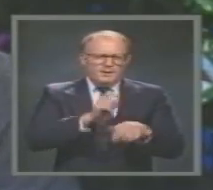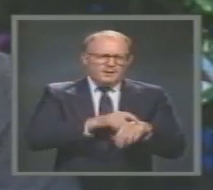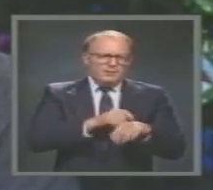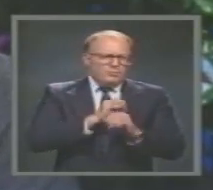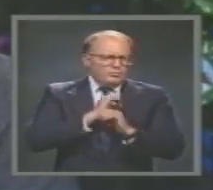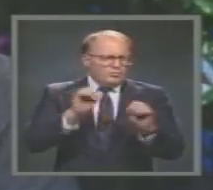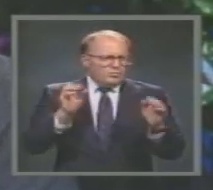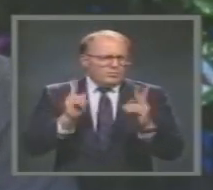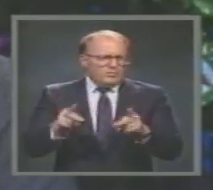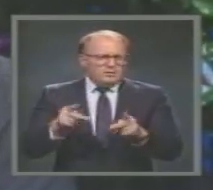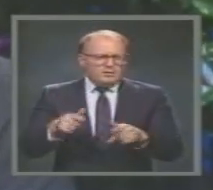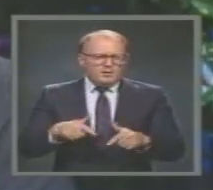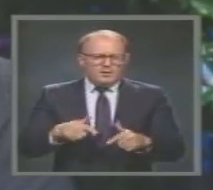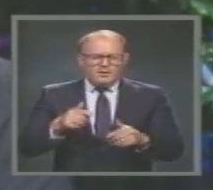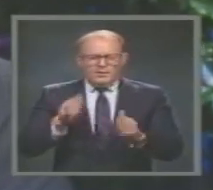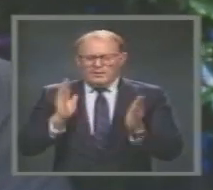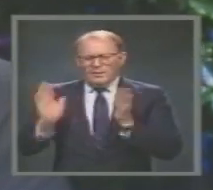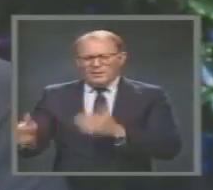one left to speak for me.